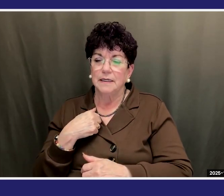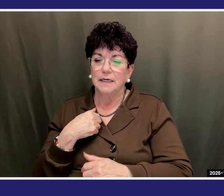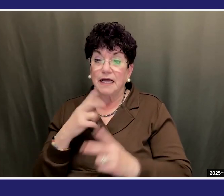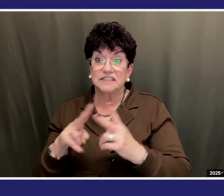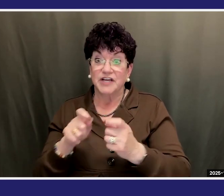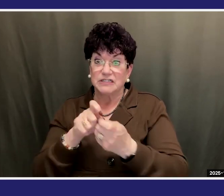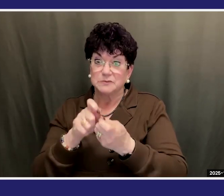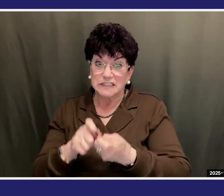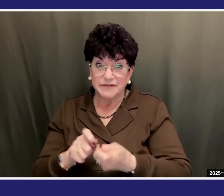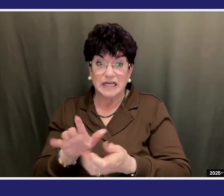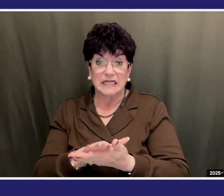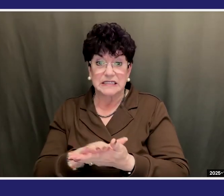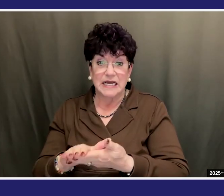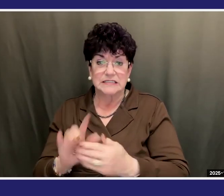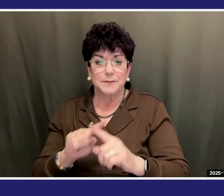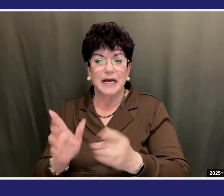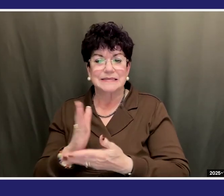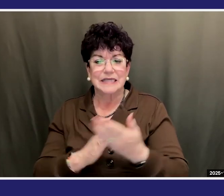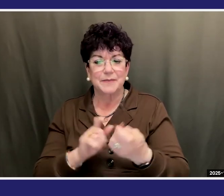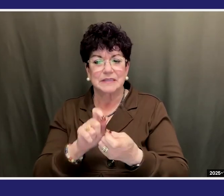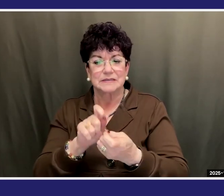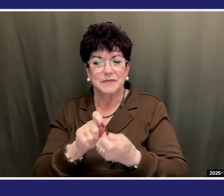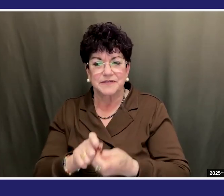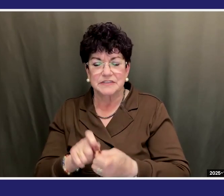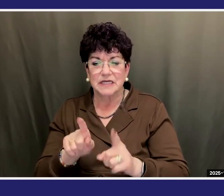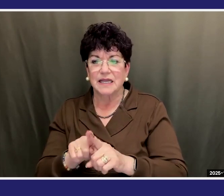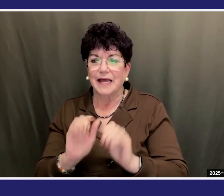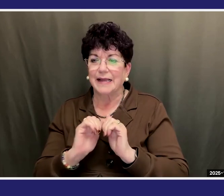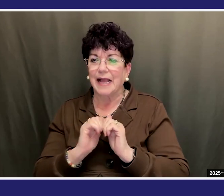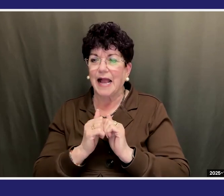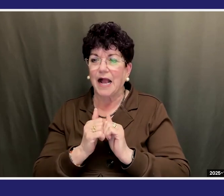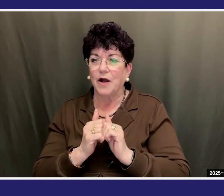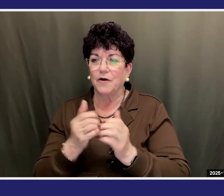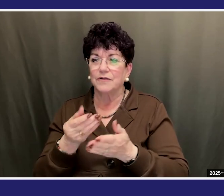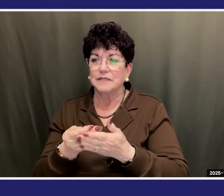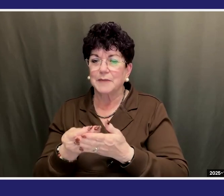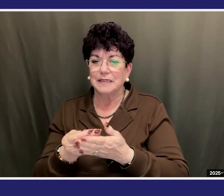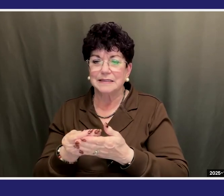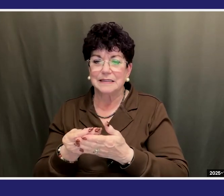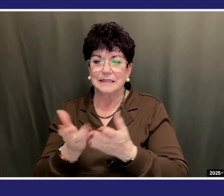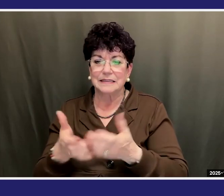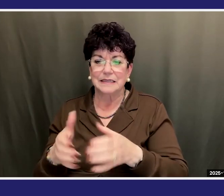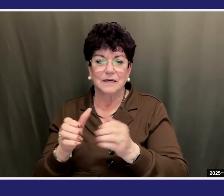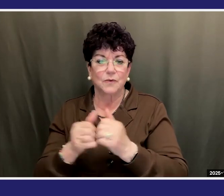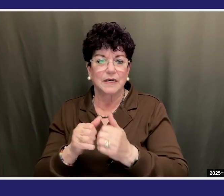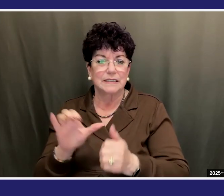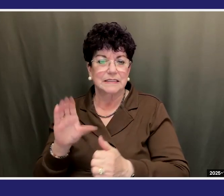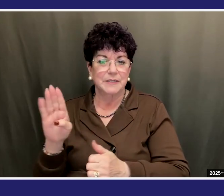detailed, which is nice, but some of the detail, such as how the pots, for example, the